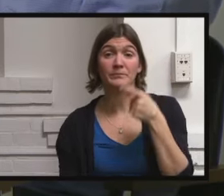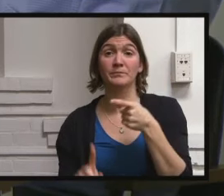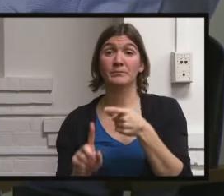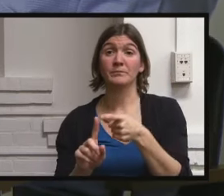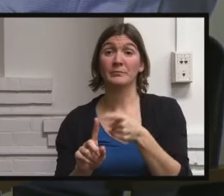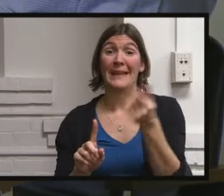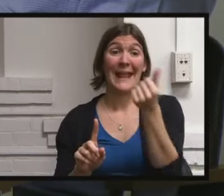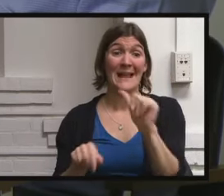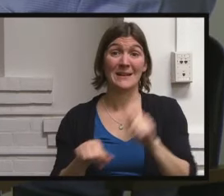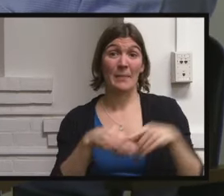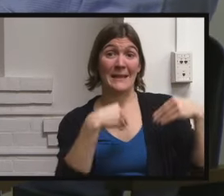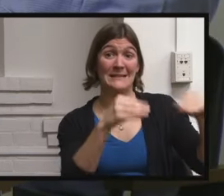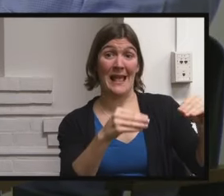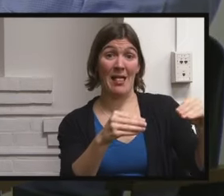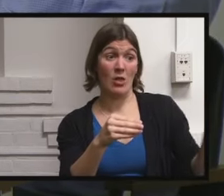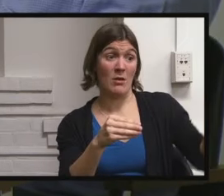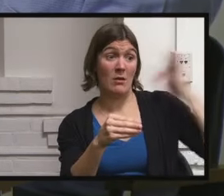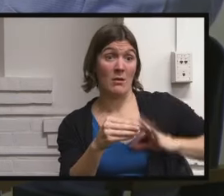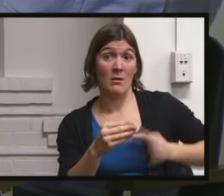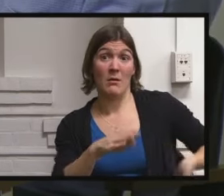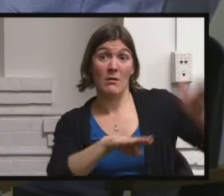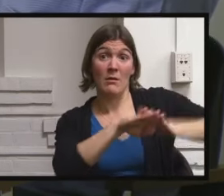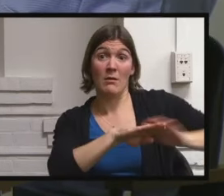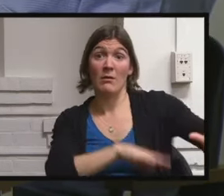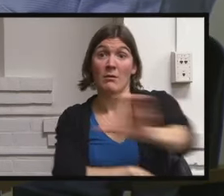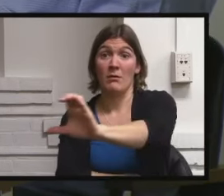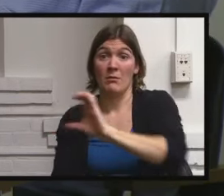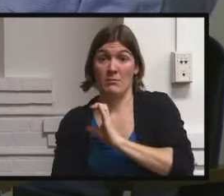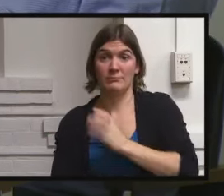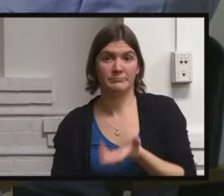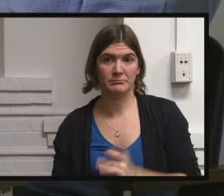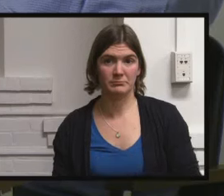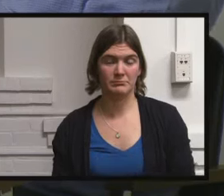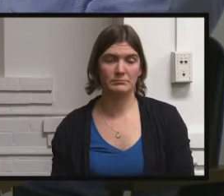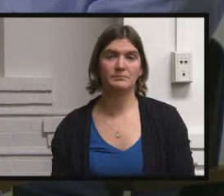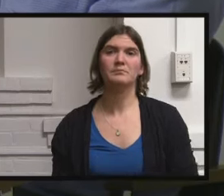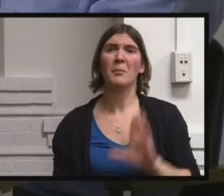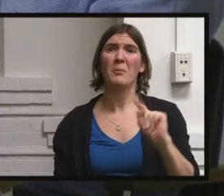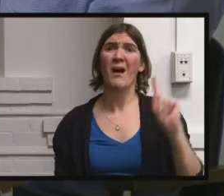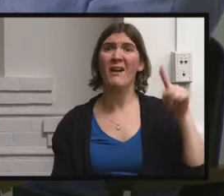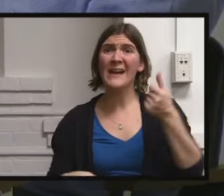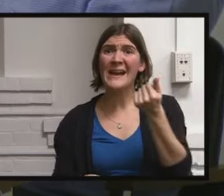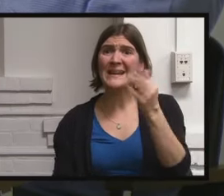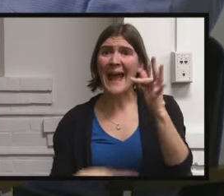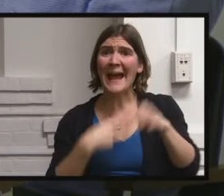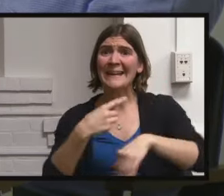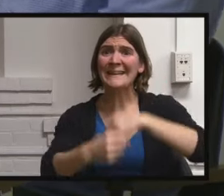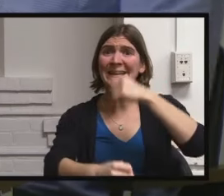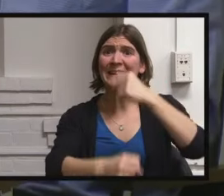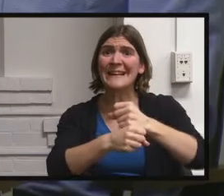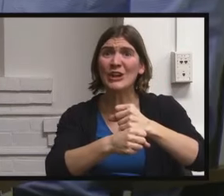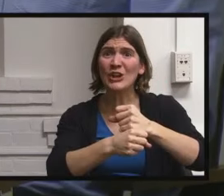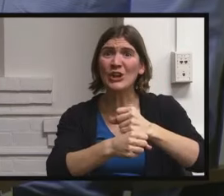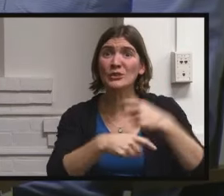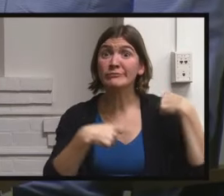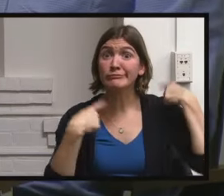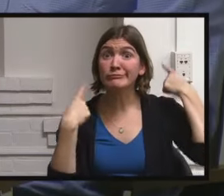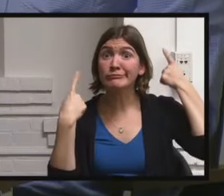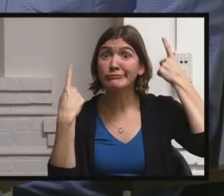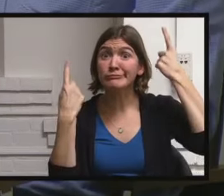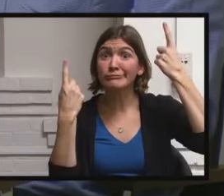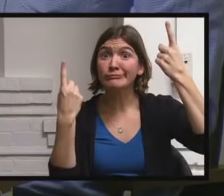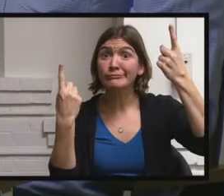net proceeds. However, it's been 19 years since that second agreement, and the carrying